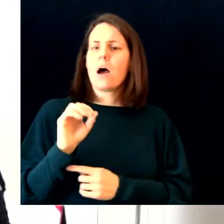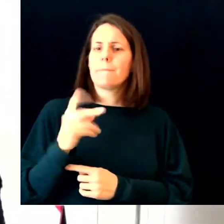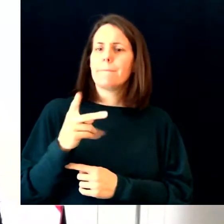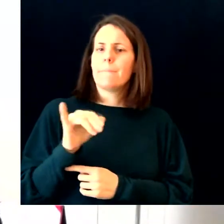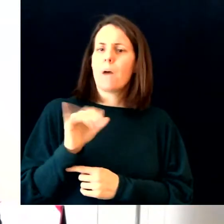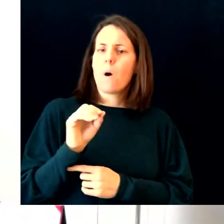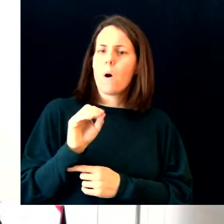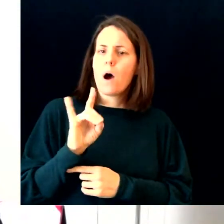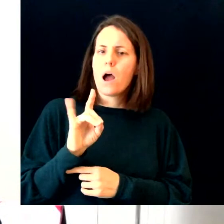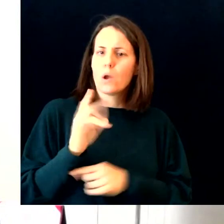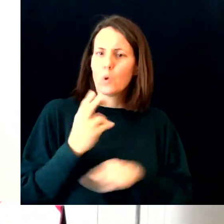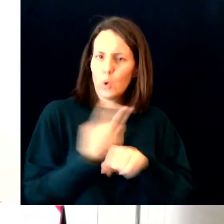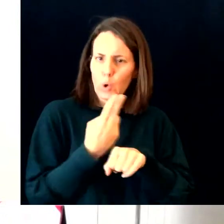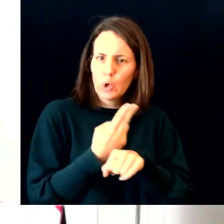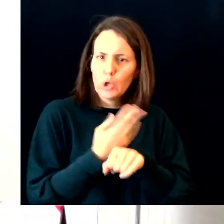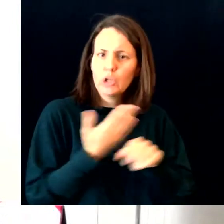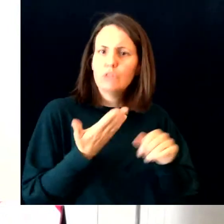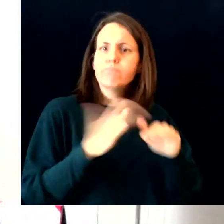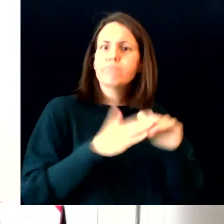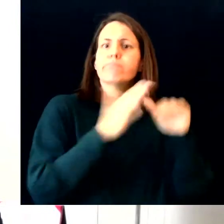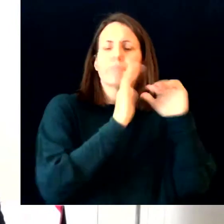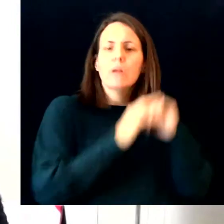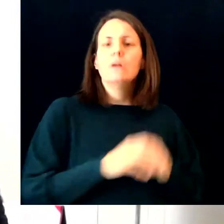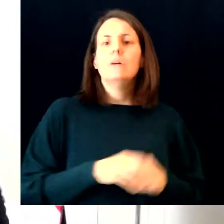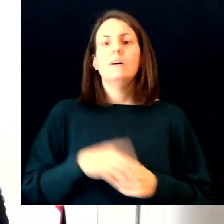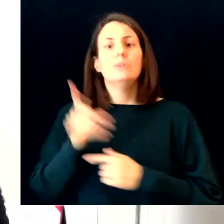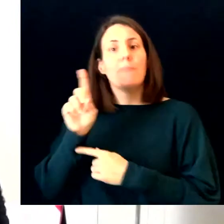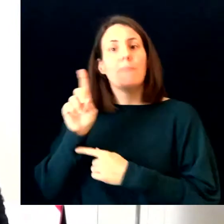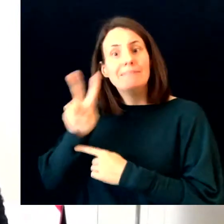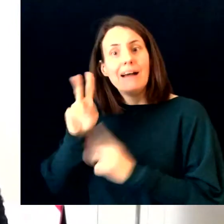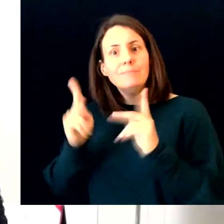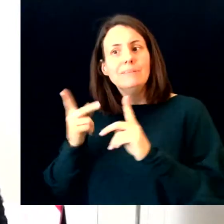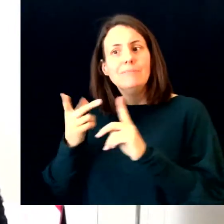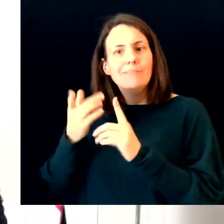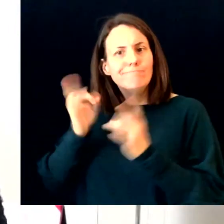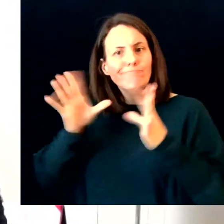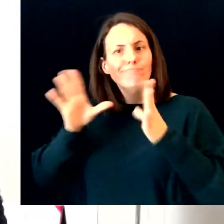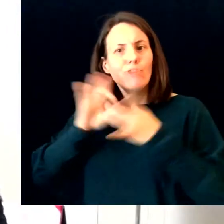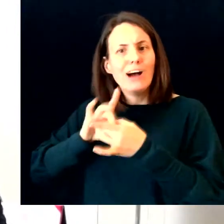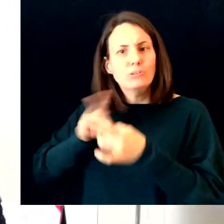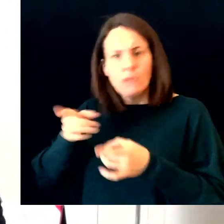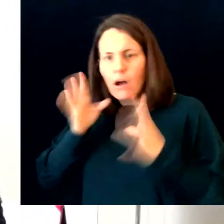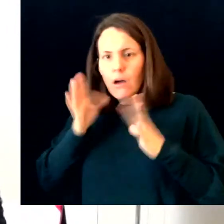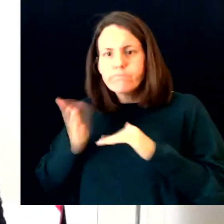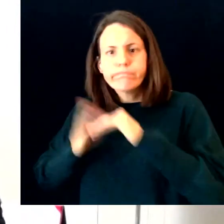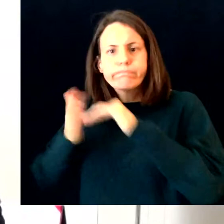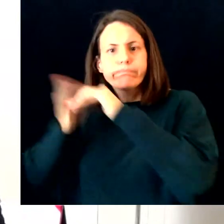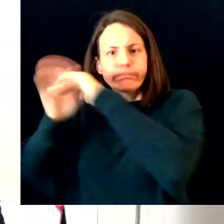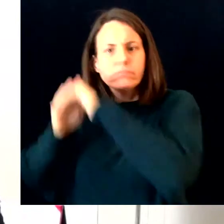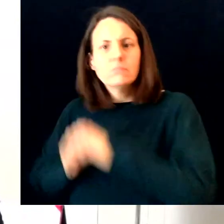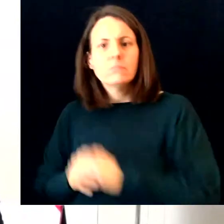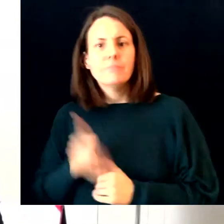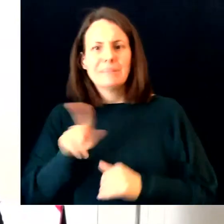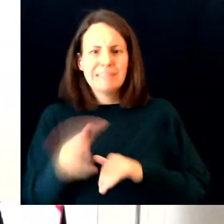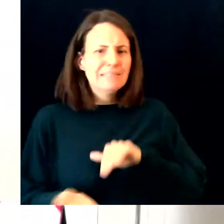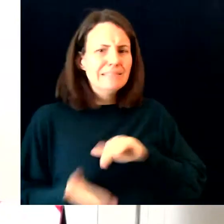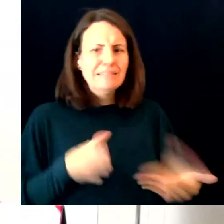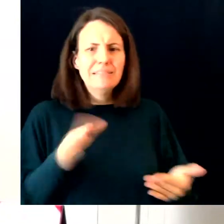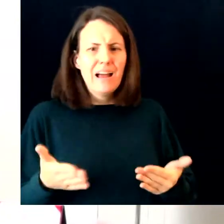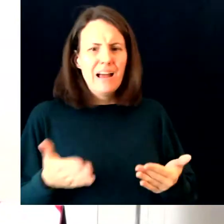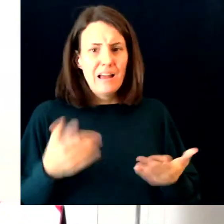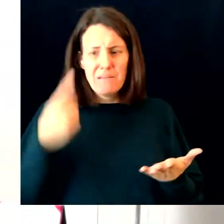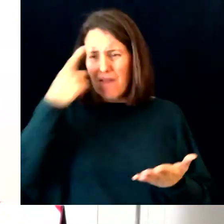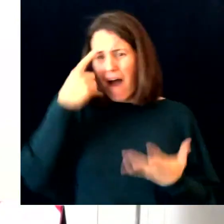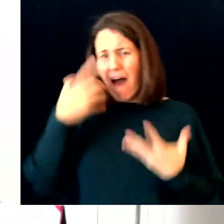to continue having conversations about mental health with our children and doing all that we can to support them. So overall,